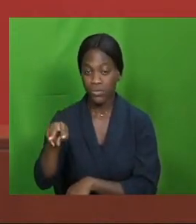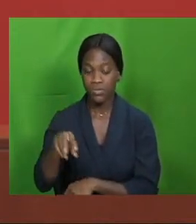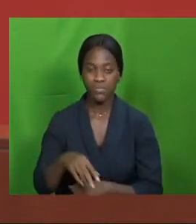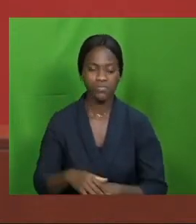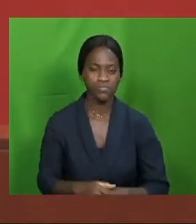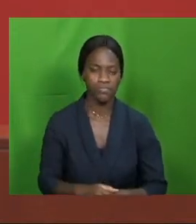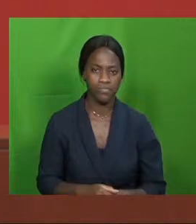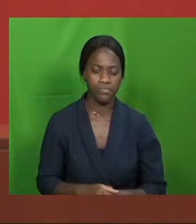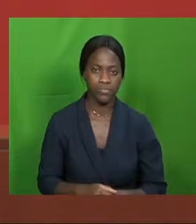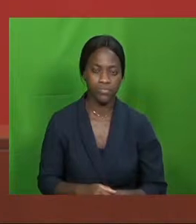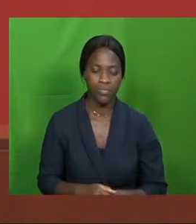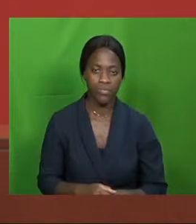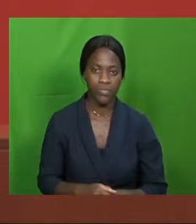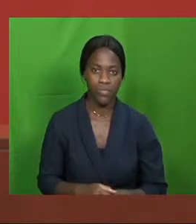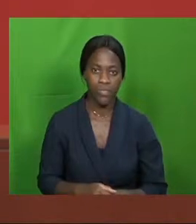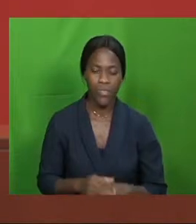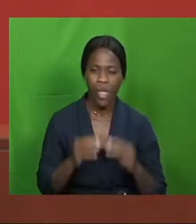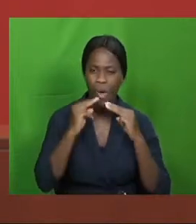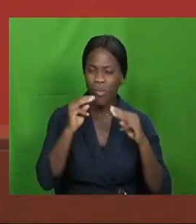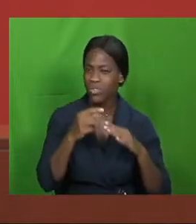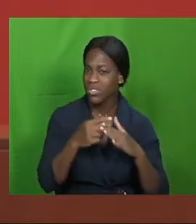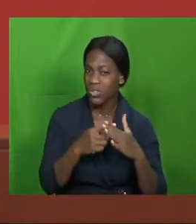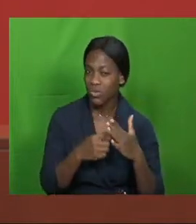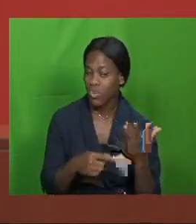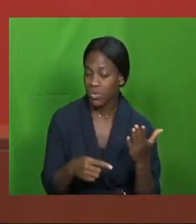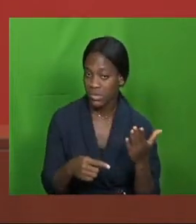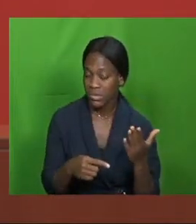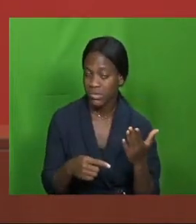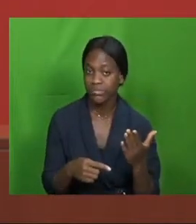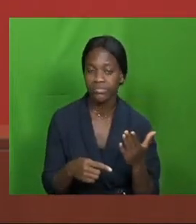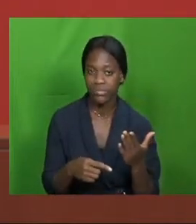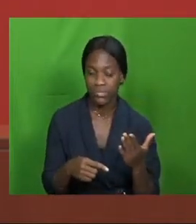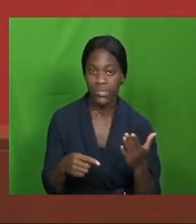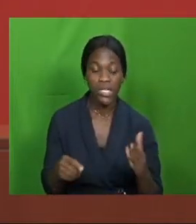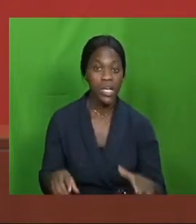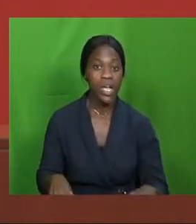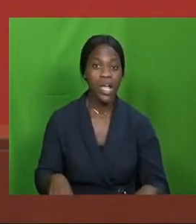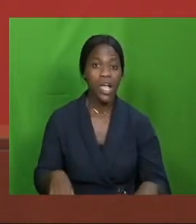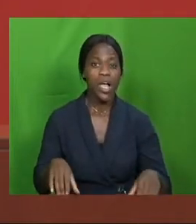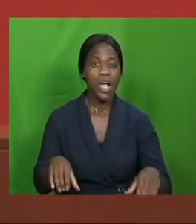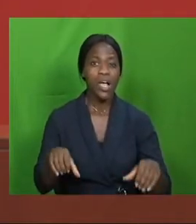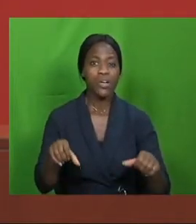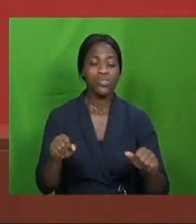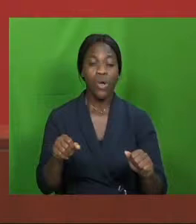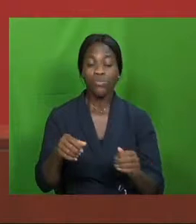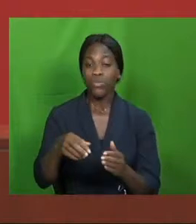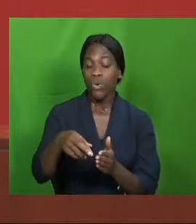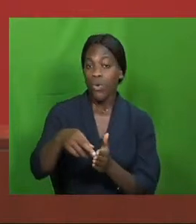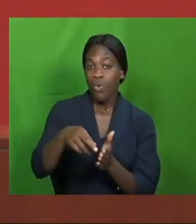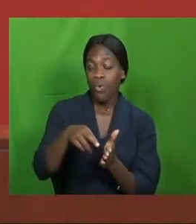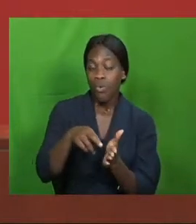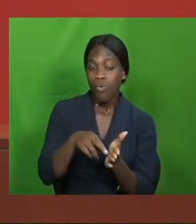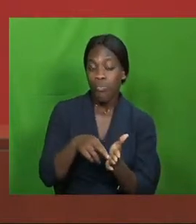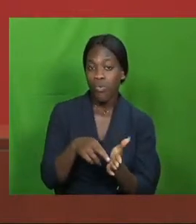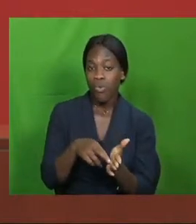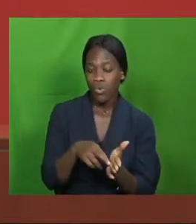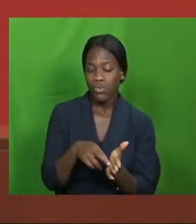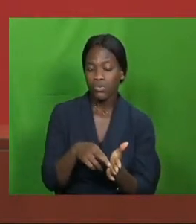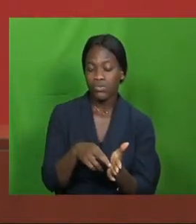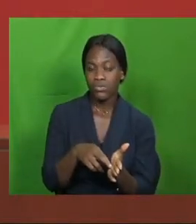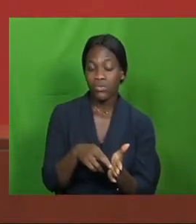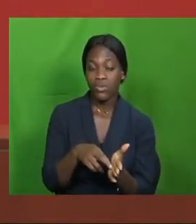The said motion was for the adoption of the report of the Committee on